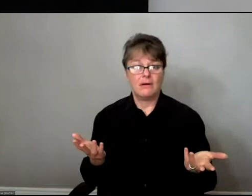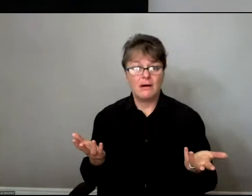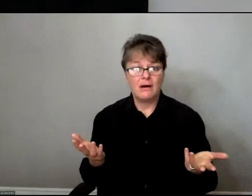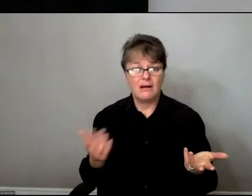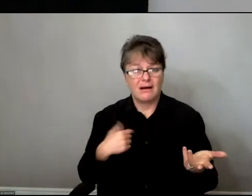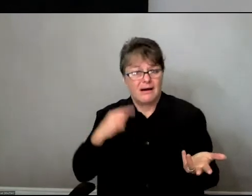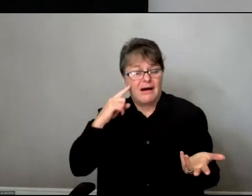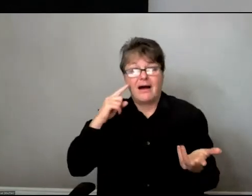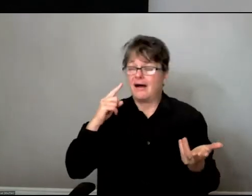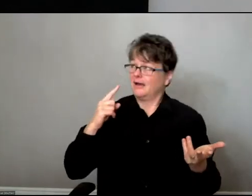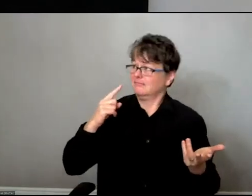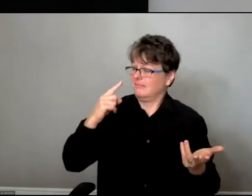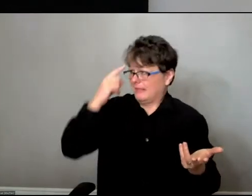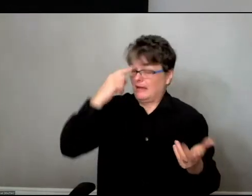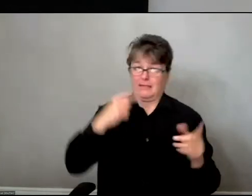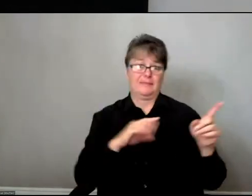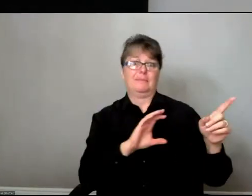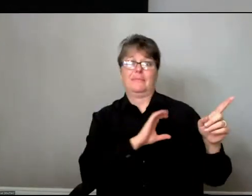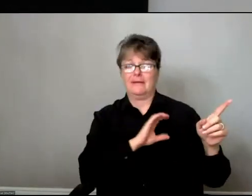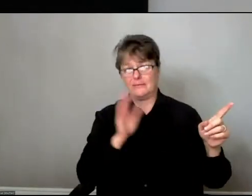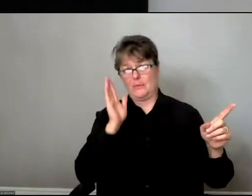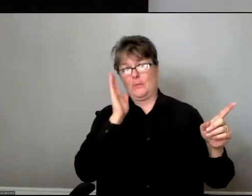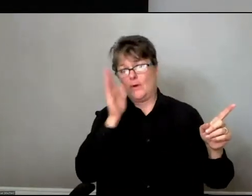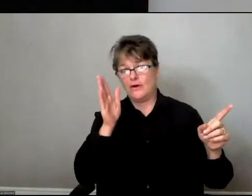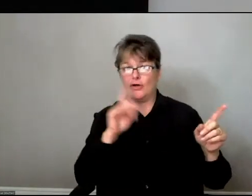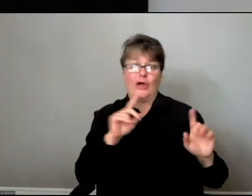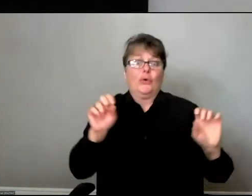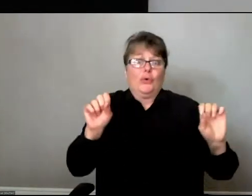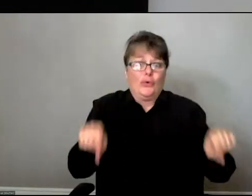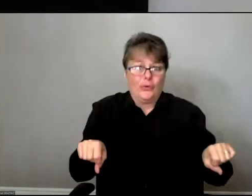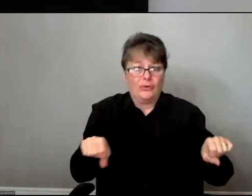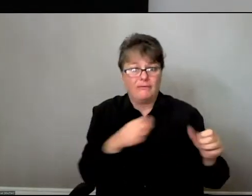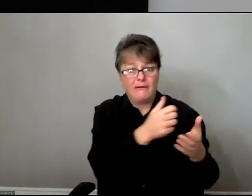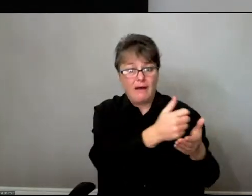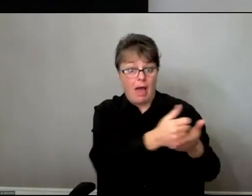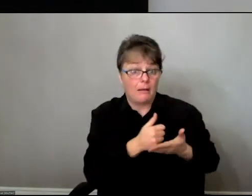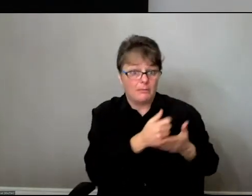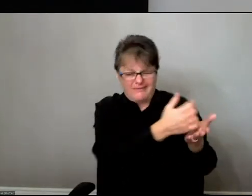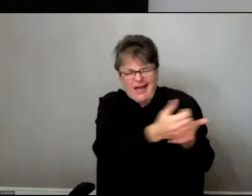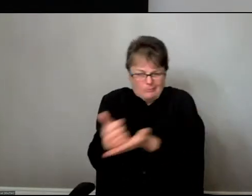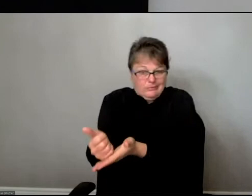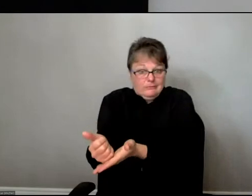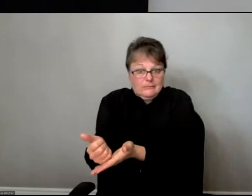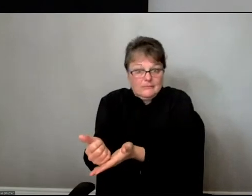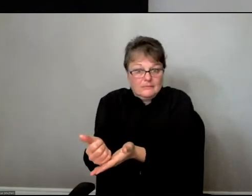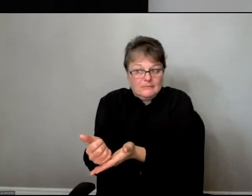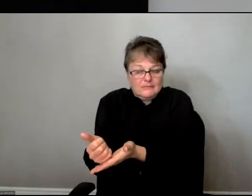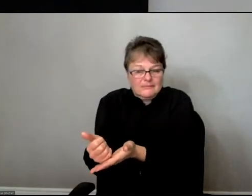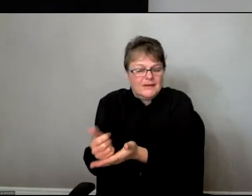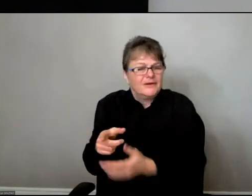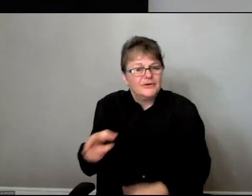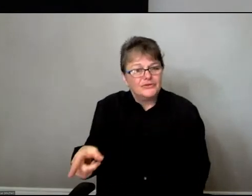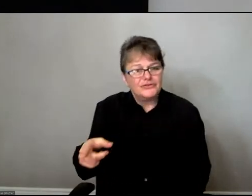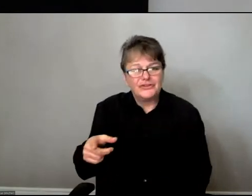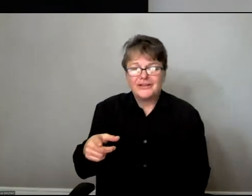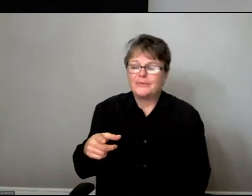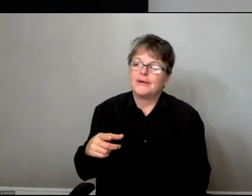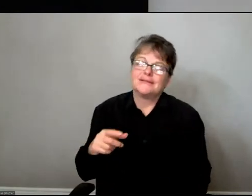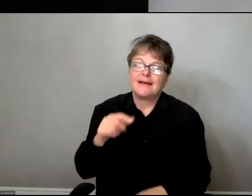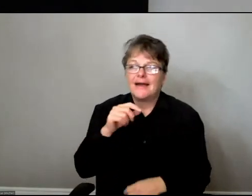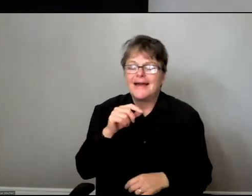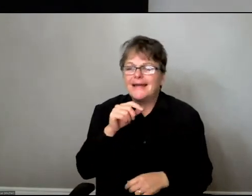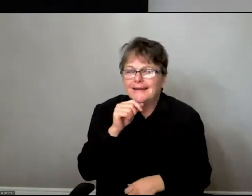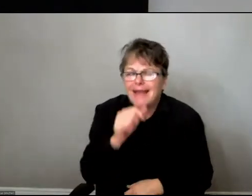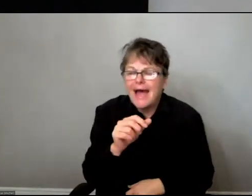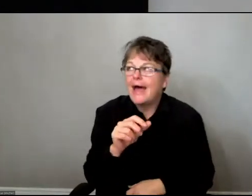police could and would help us and Julianne. She was not just a teenager gone with her boyfriend,